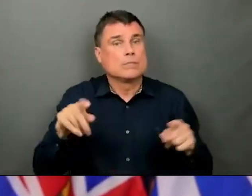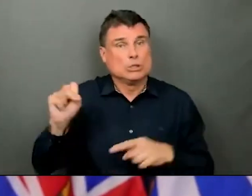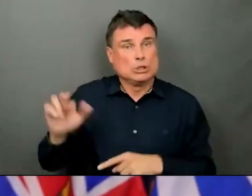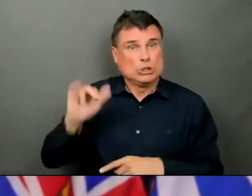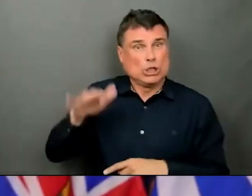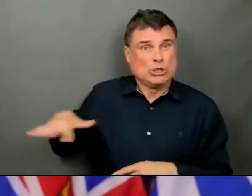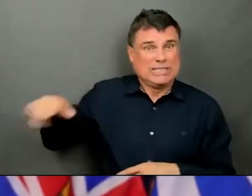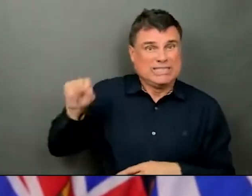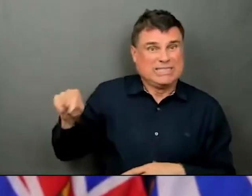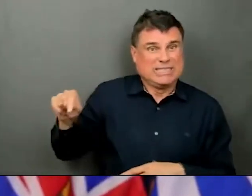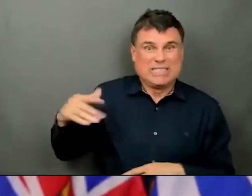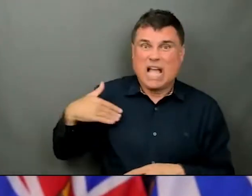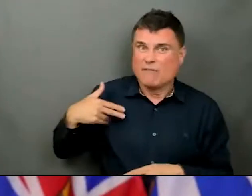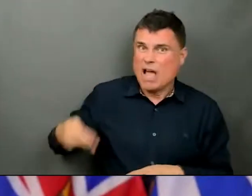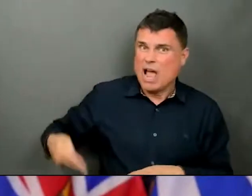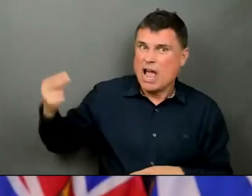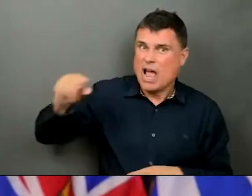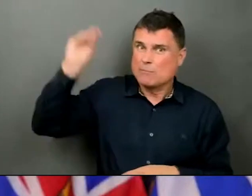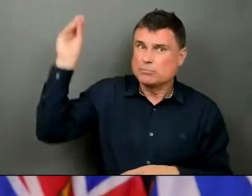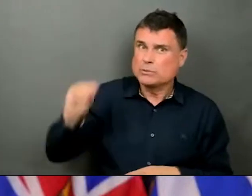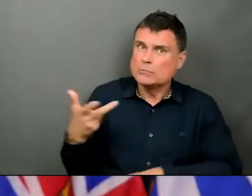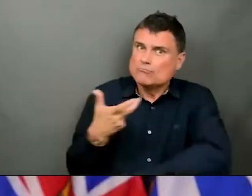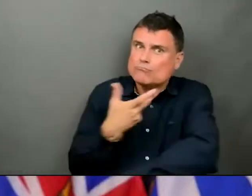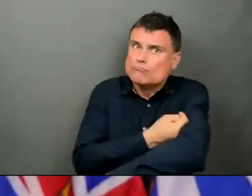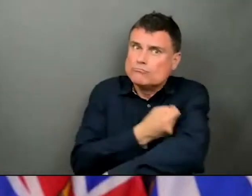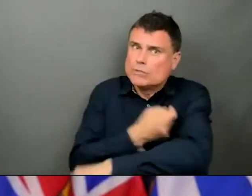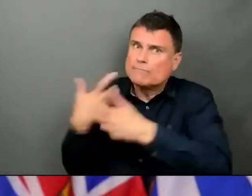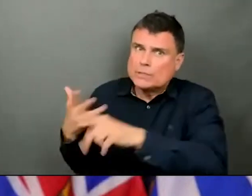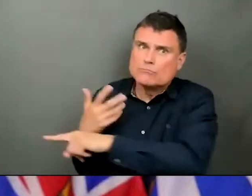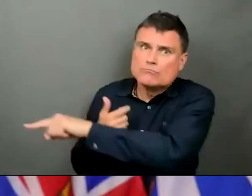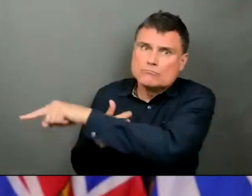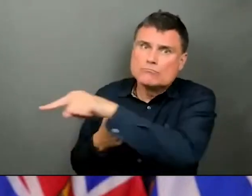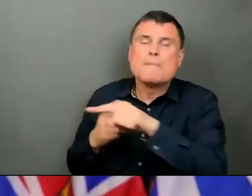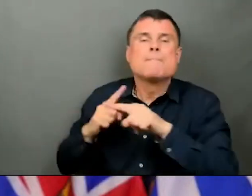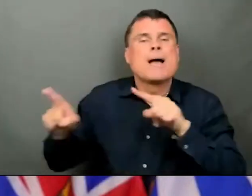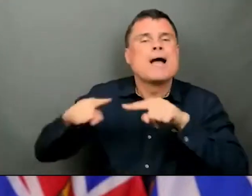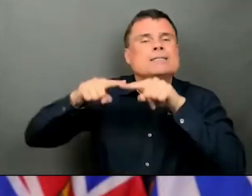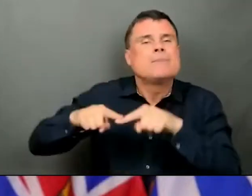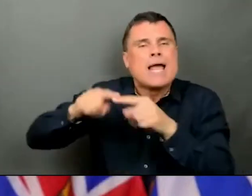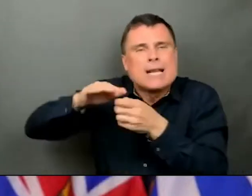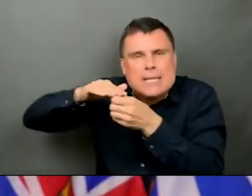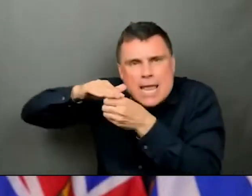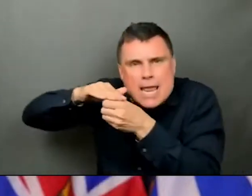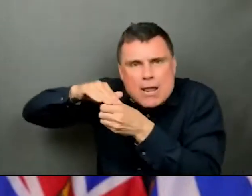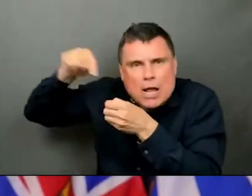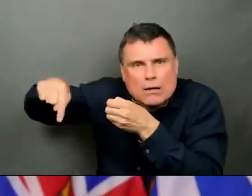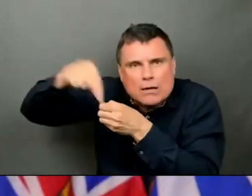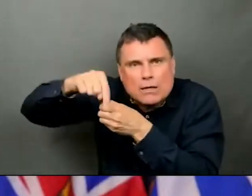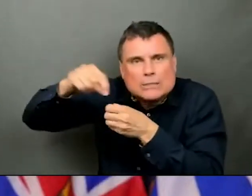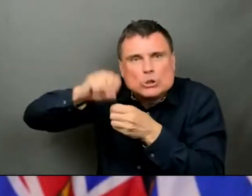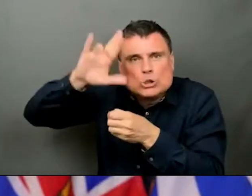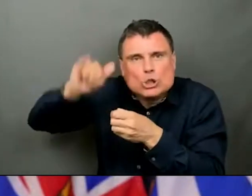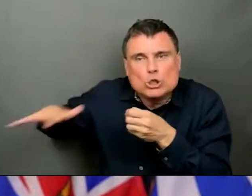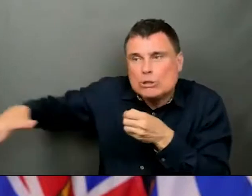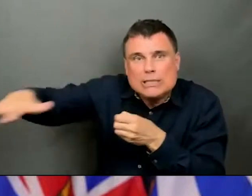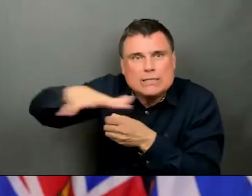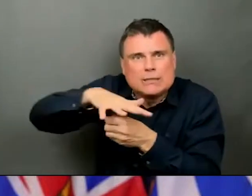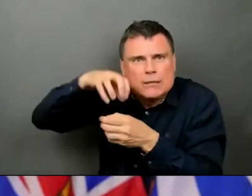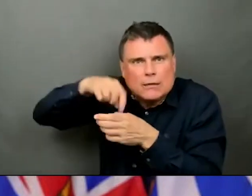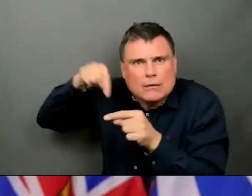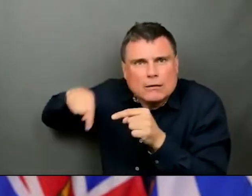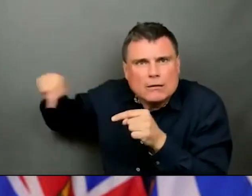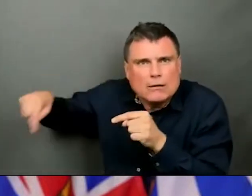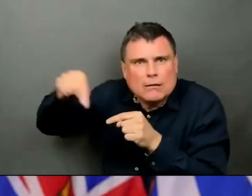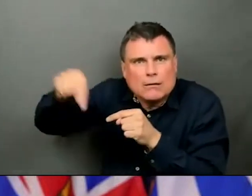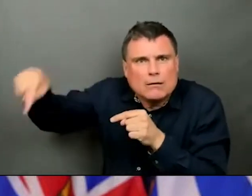look at different neighborhoods in Surrey, the level of immunization varies. But there has been an enormous effort, and that effort is going to continue